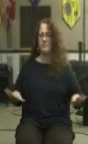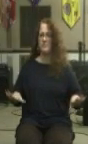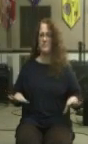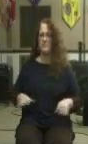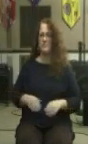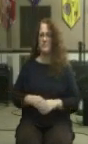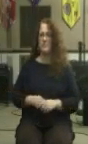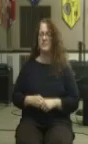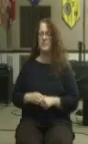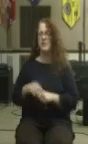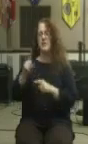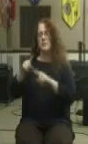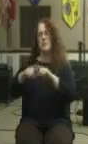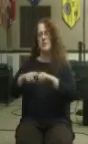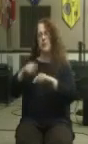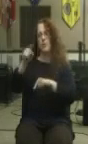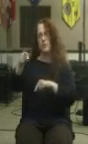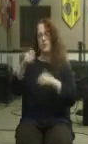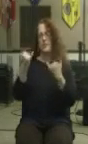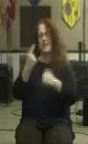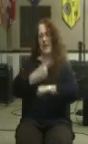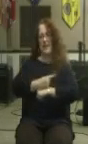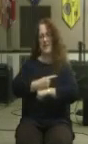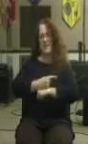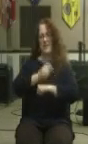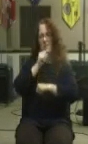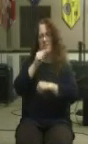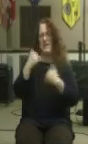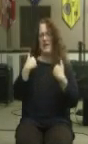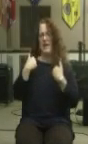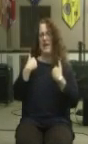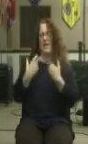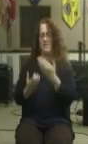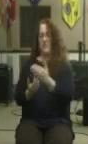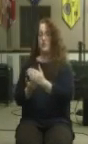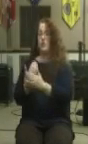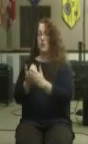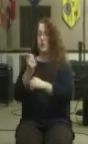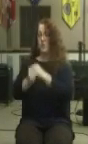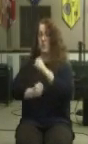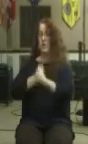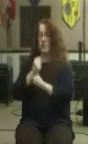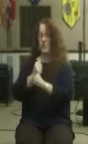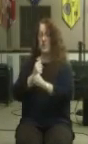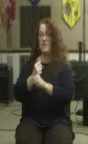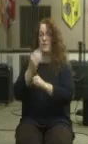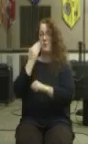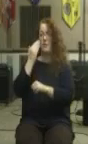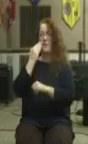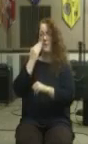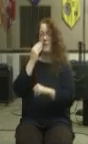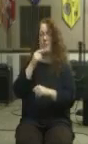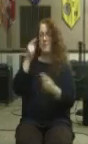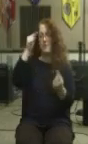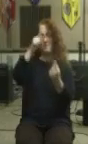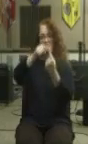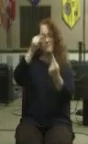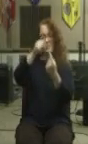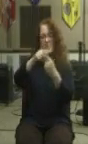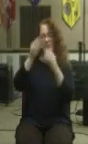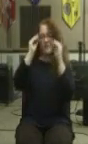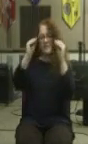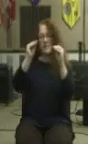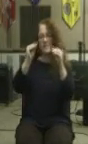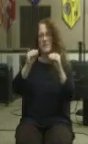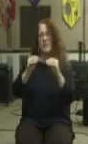lose it. It's up to you today. See, we're having this new year coming in, and I know about new year resolution,